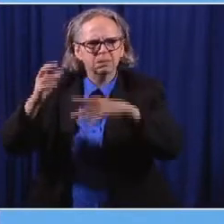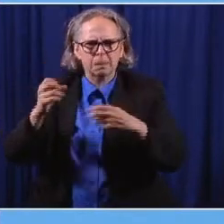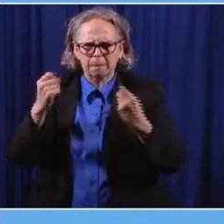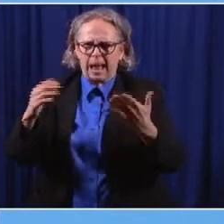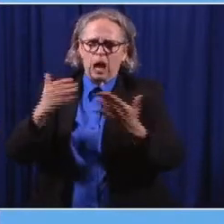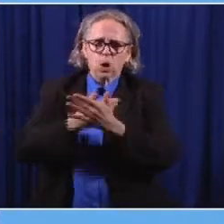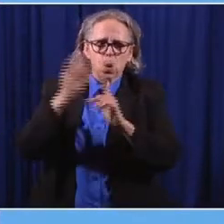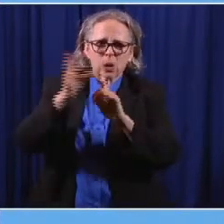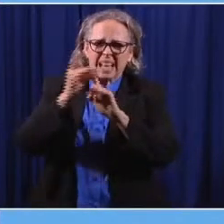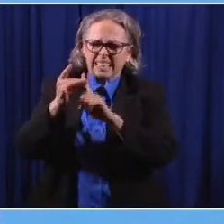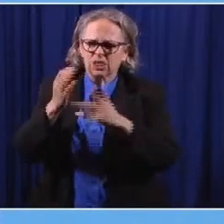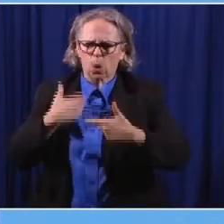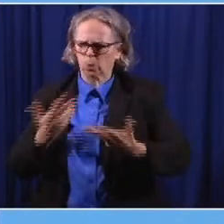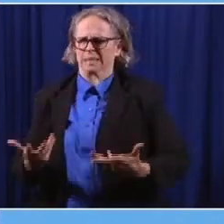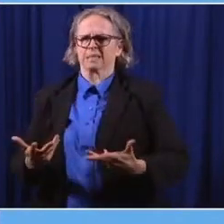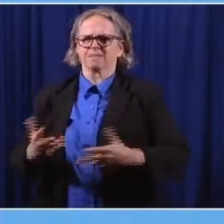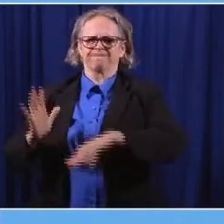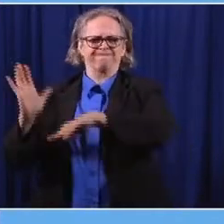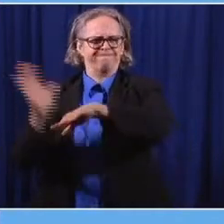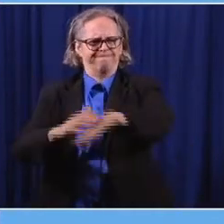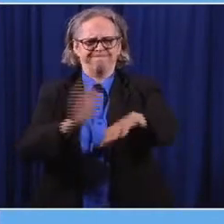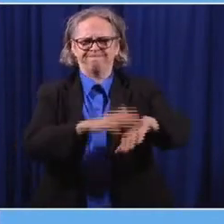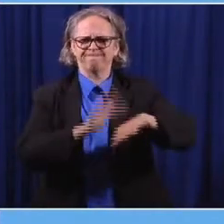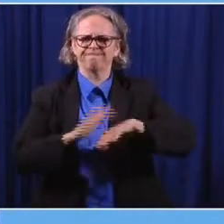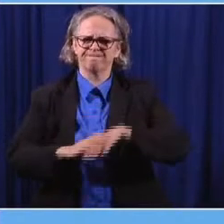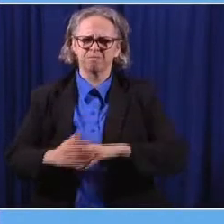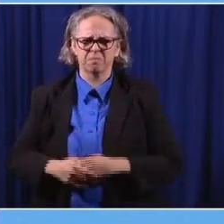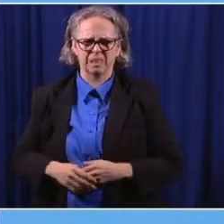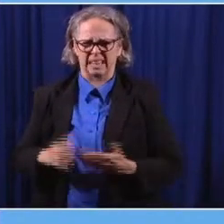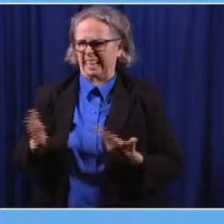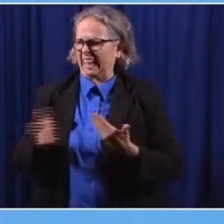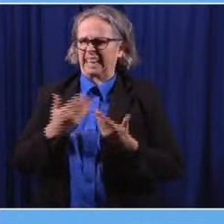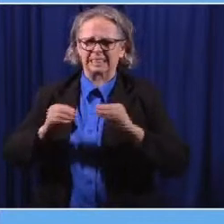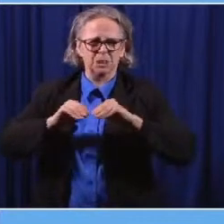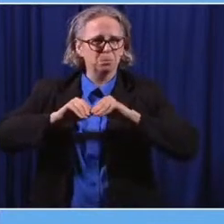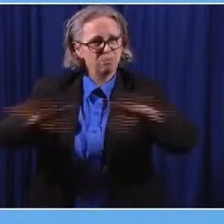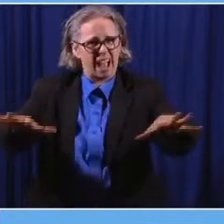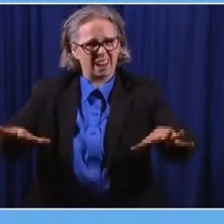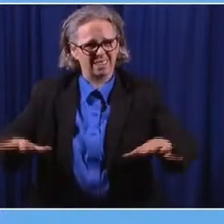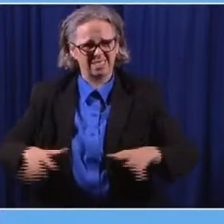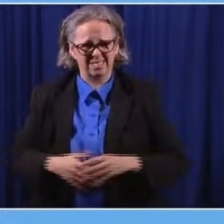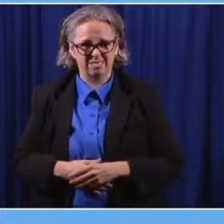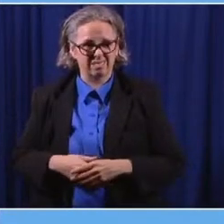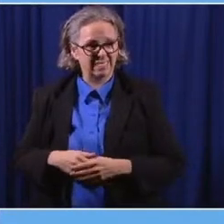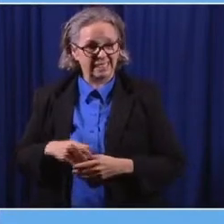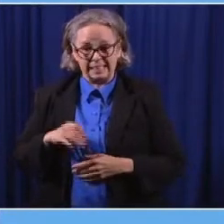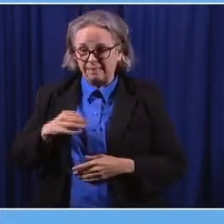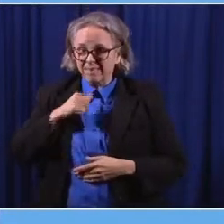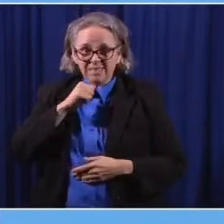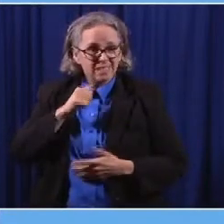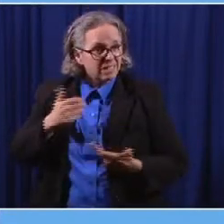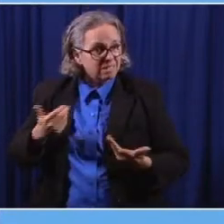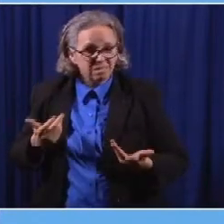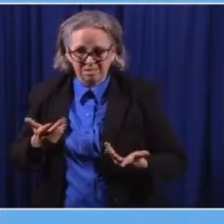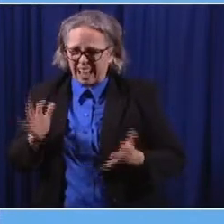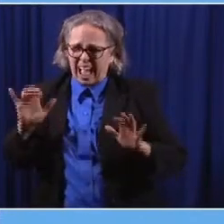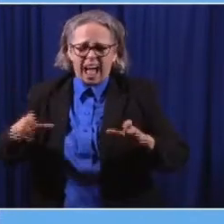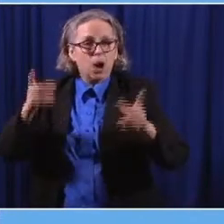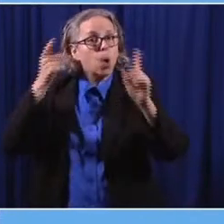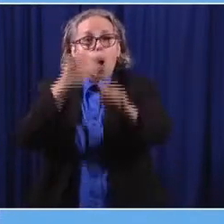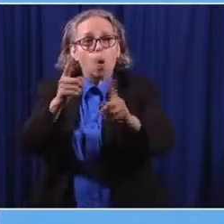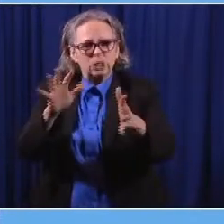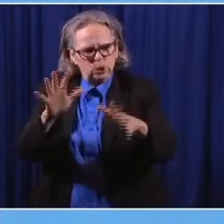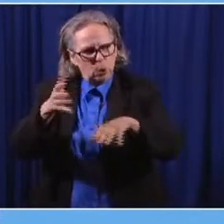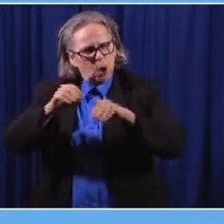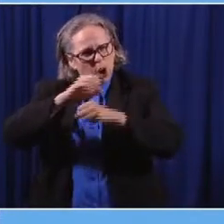number of cases can lead to rapid virus transmission throughout the county if steps aren't taken to slow the spread.